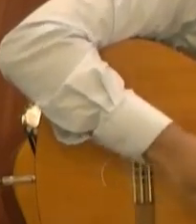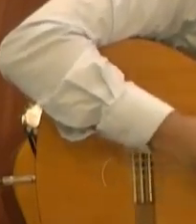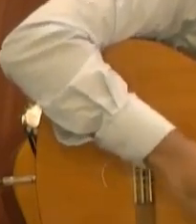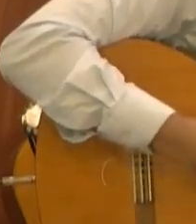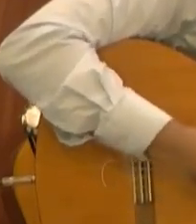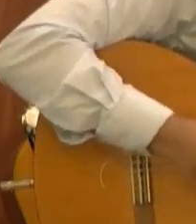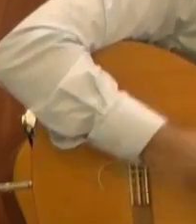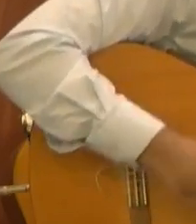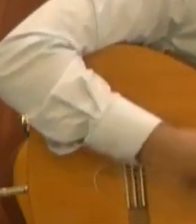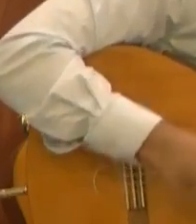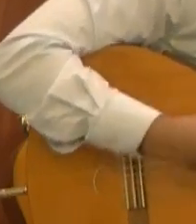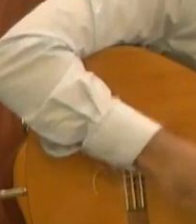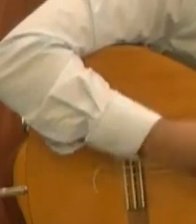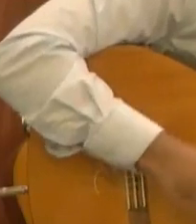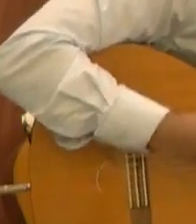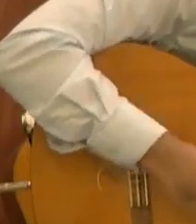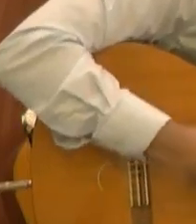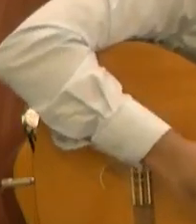princess